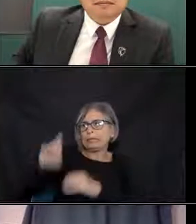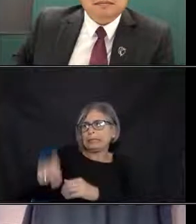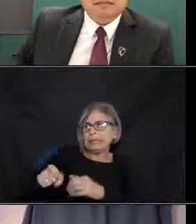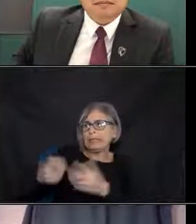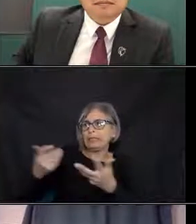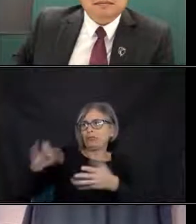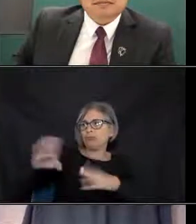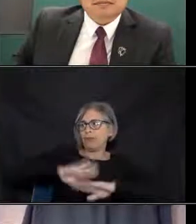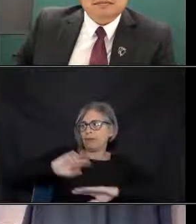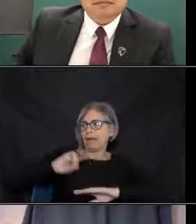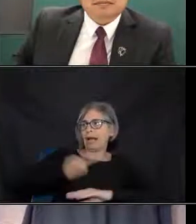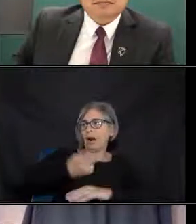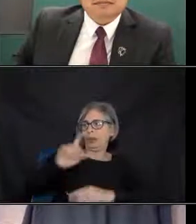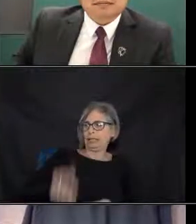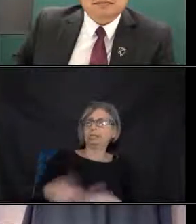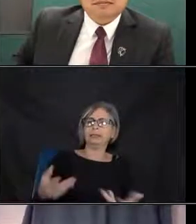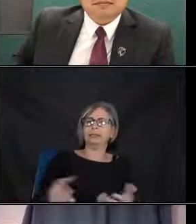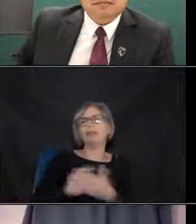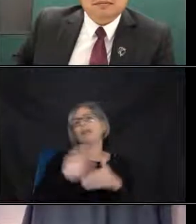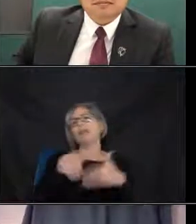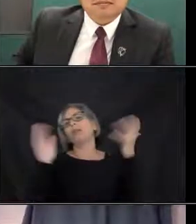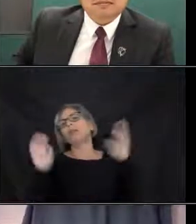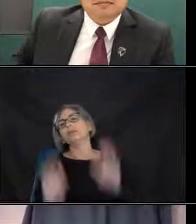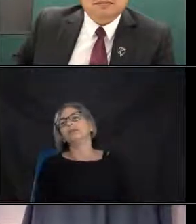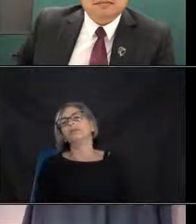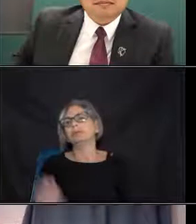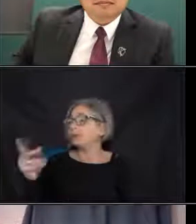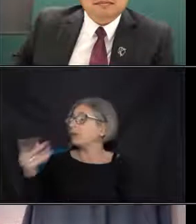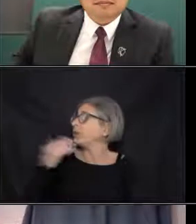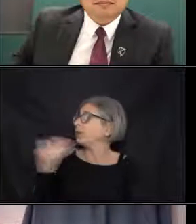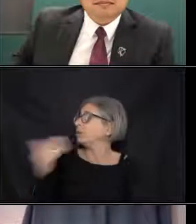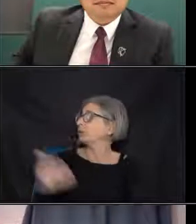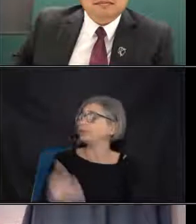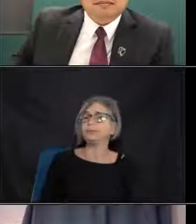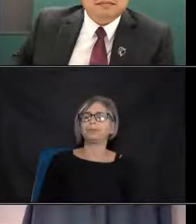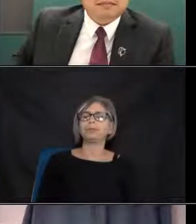them. And that is all. All right, thank you.